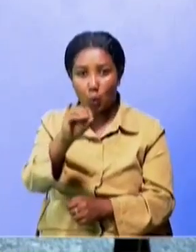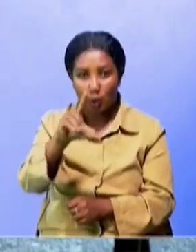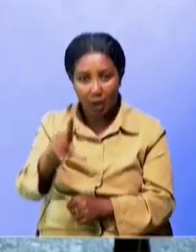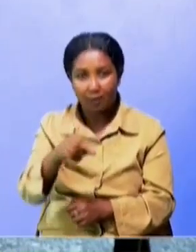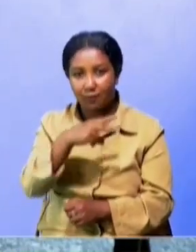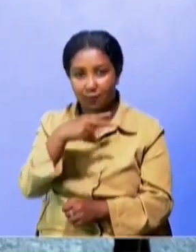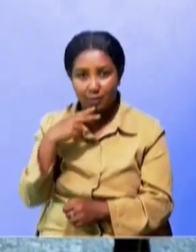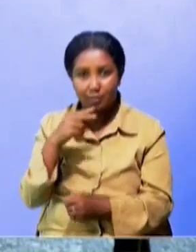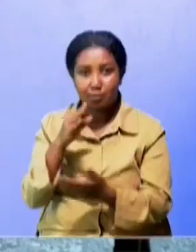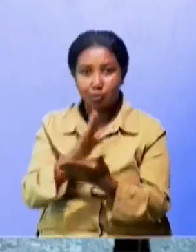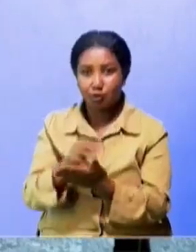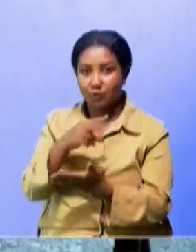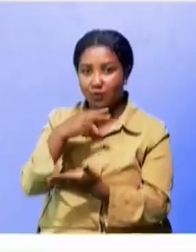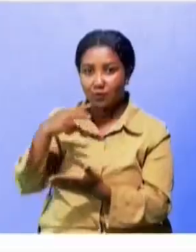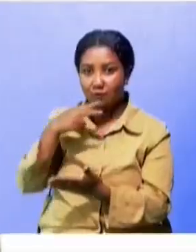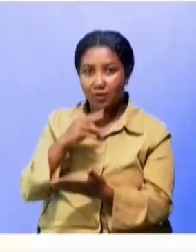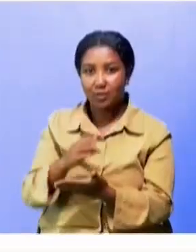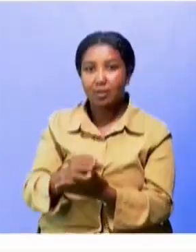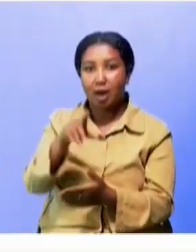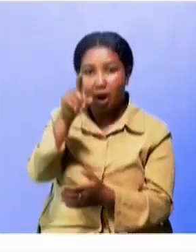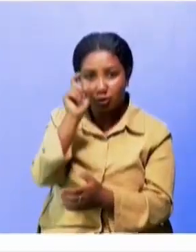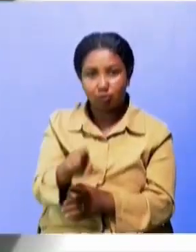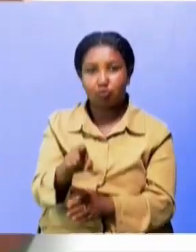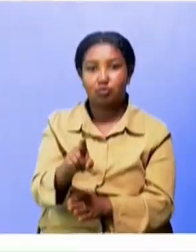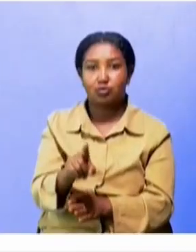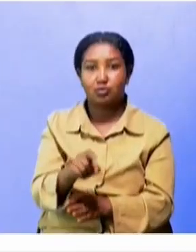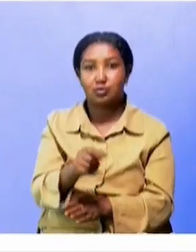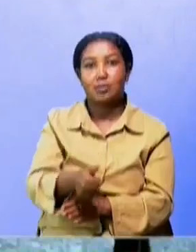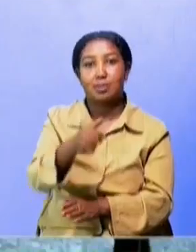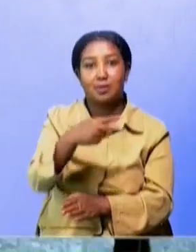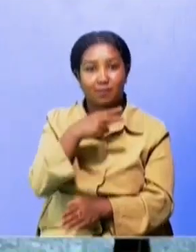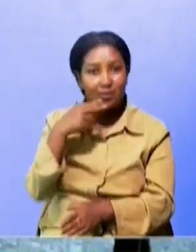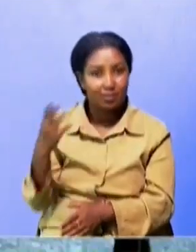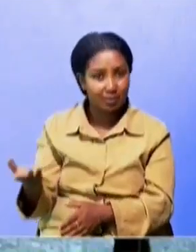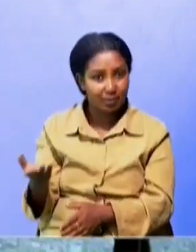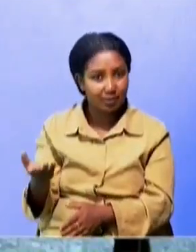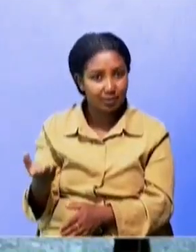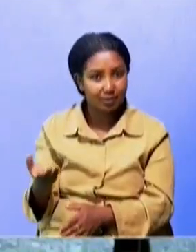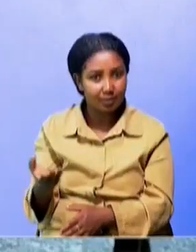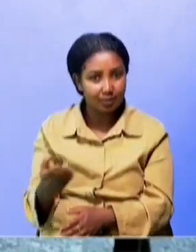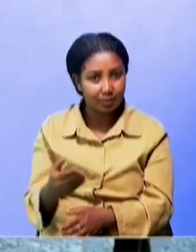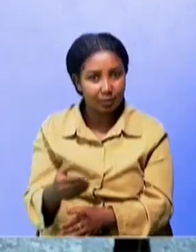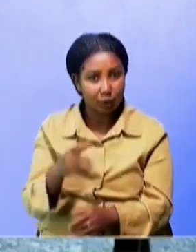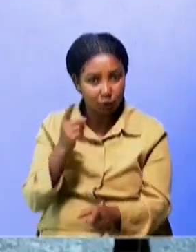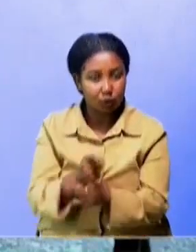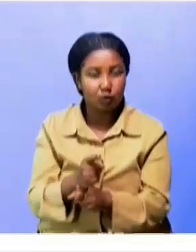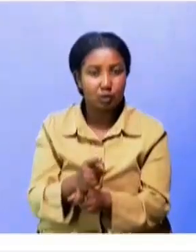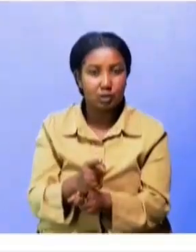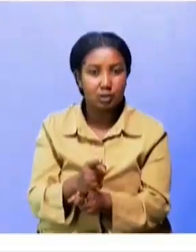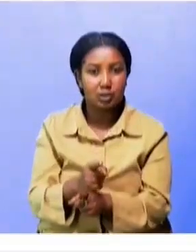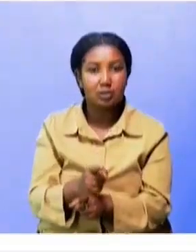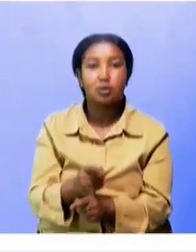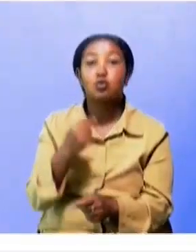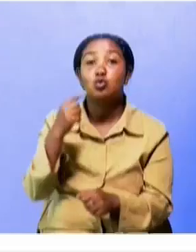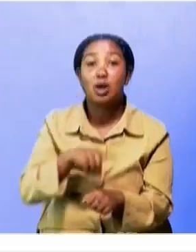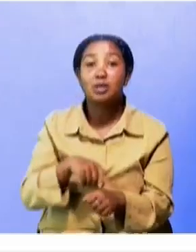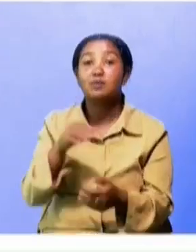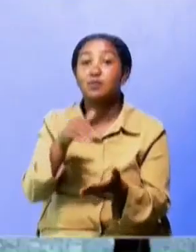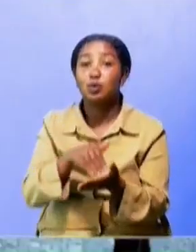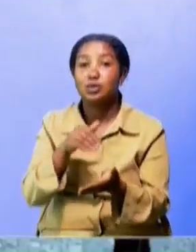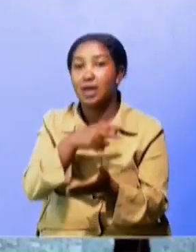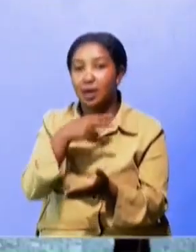And then between the two verbs, assure is a main verb. Right? Usually is a frequency adverb.